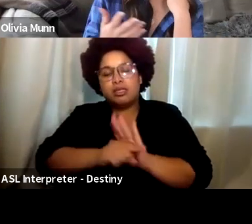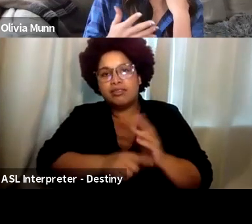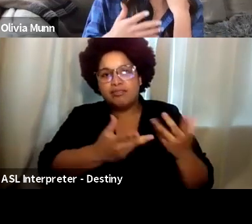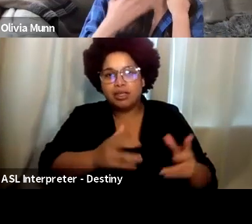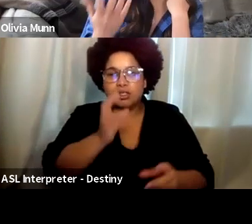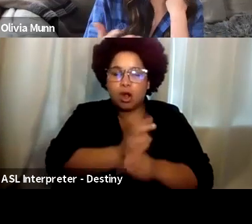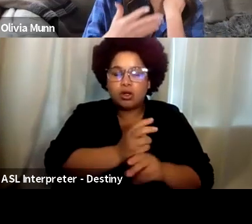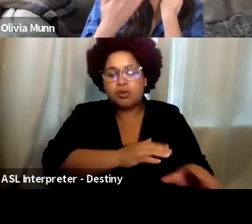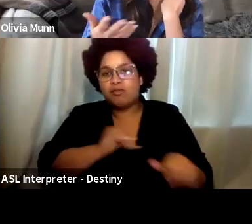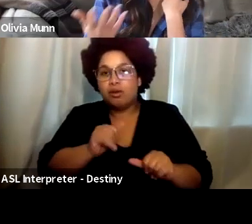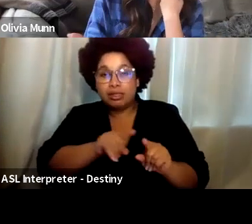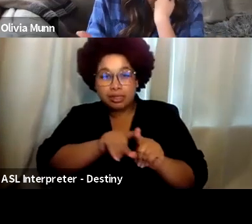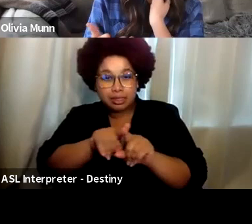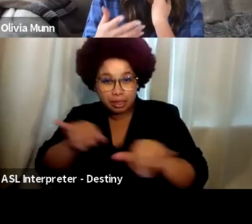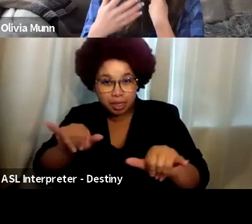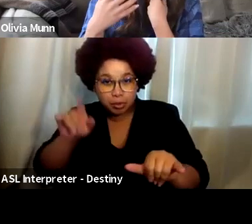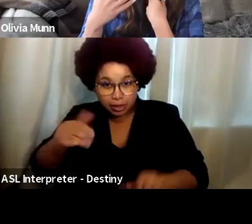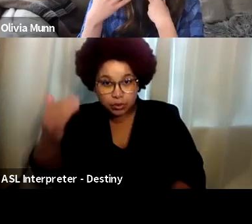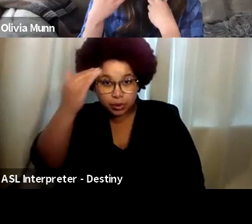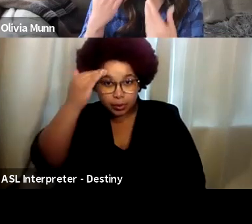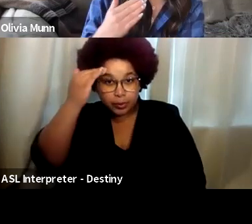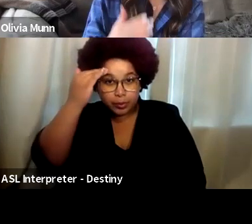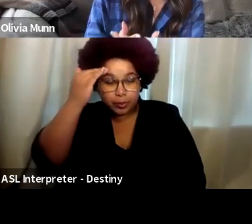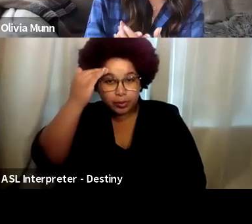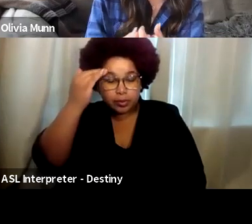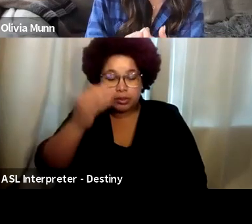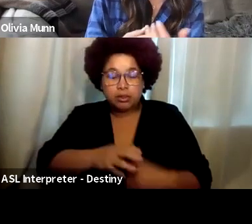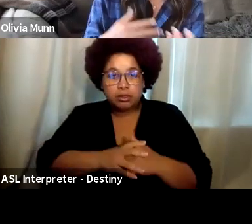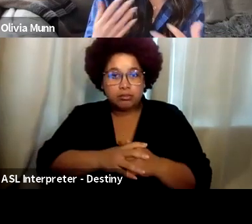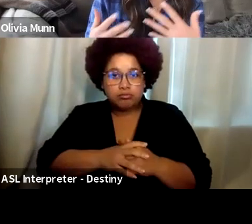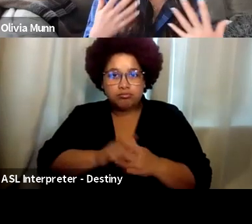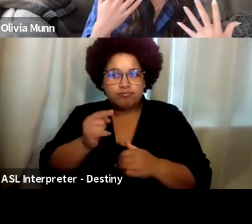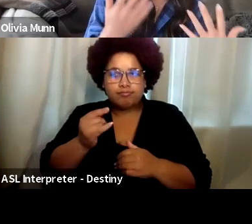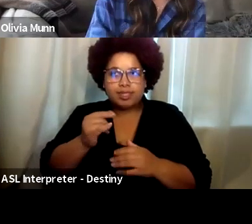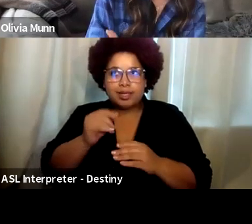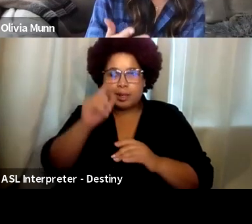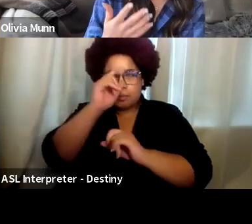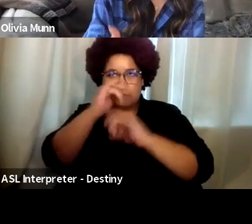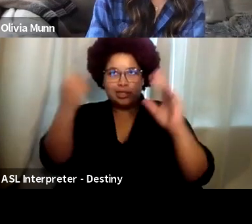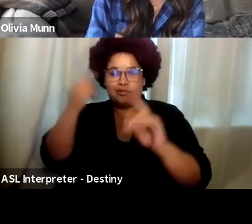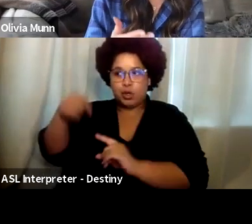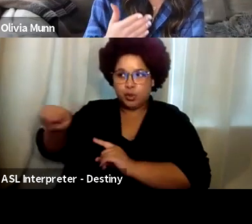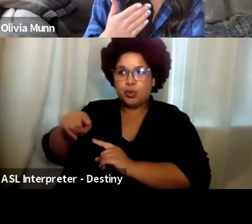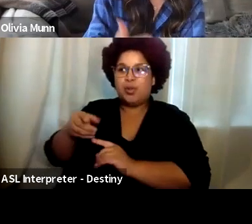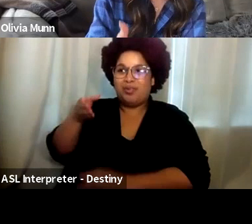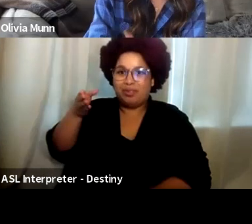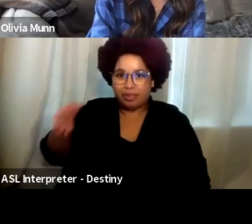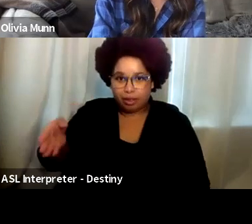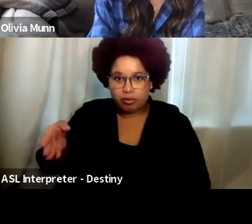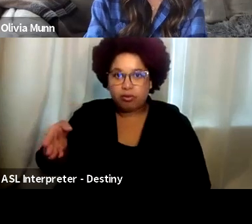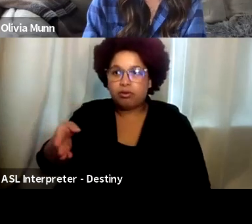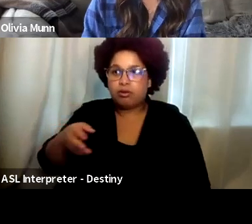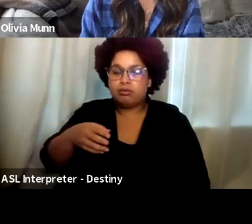hard to get away from it. But at the same time, we need to know it. I can only imagine how much harder it is for you guys out there having